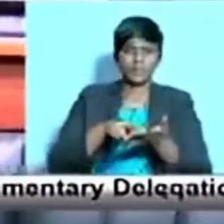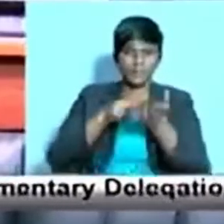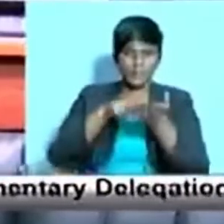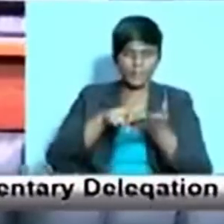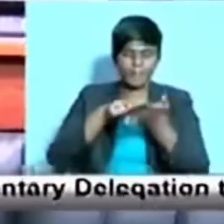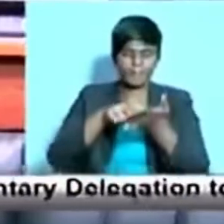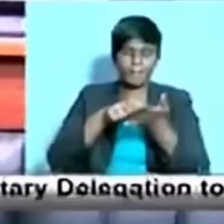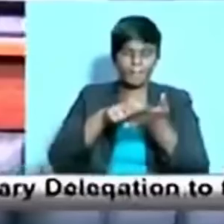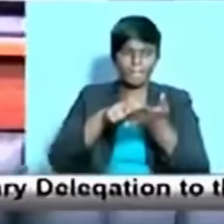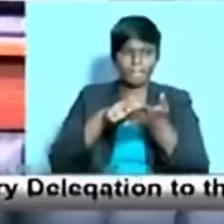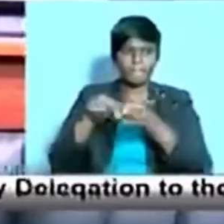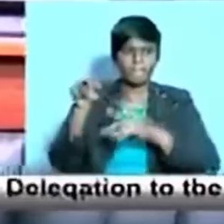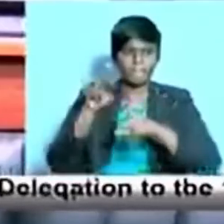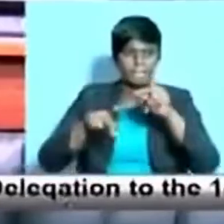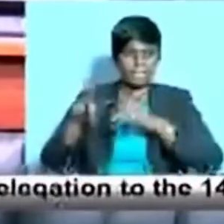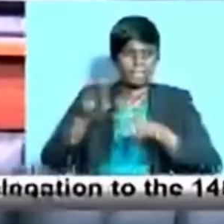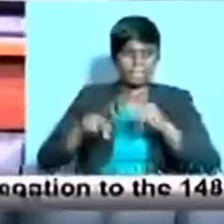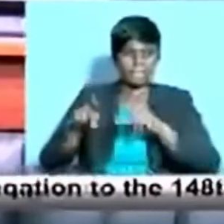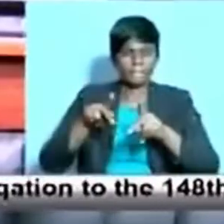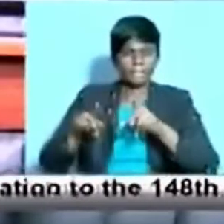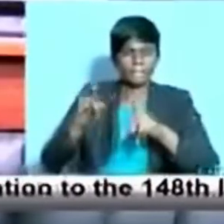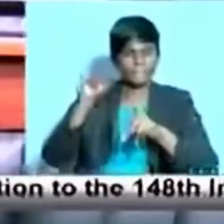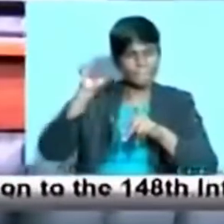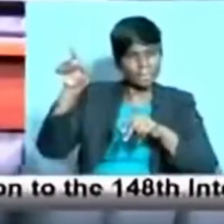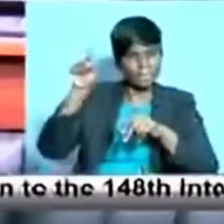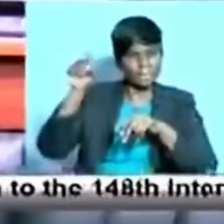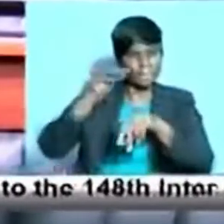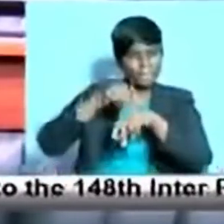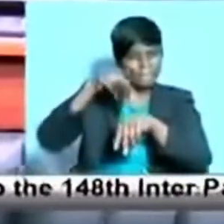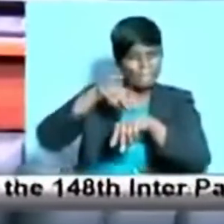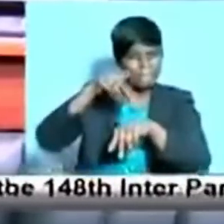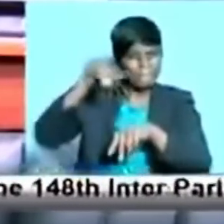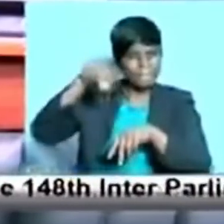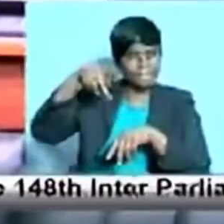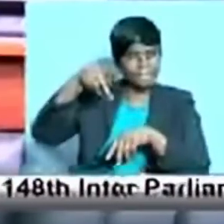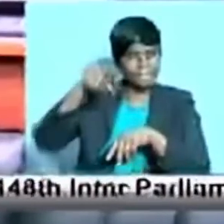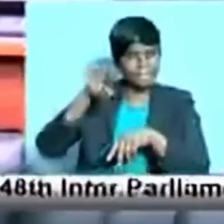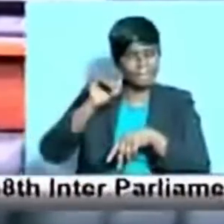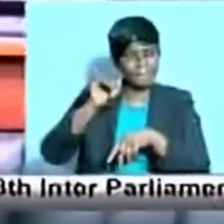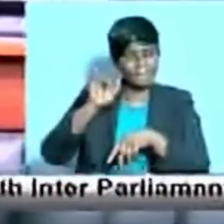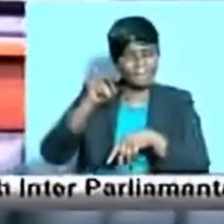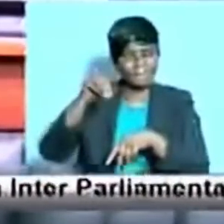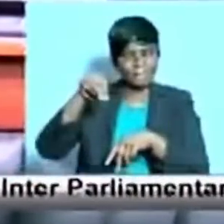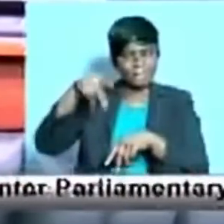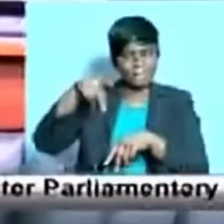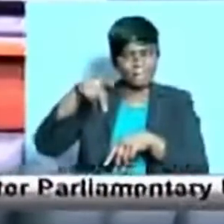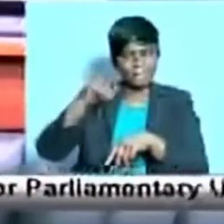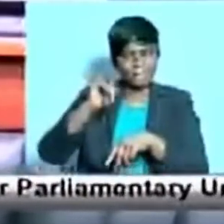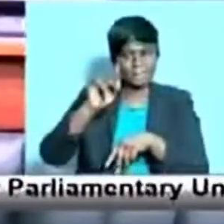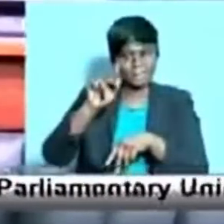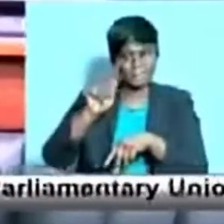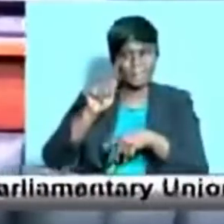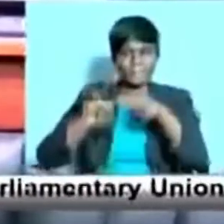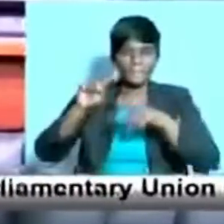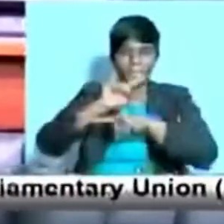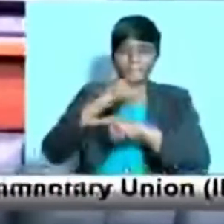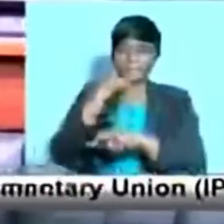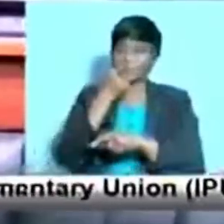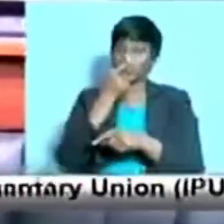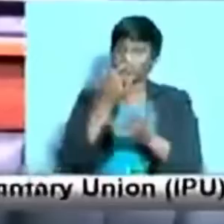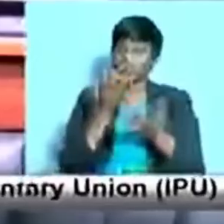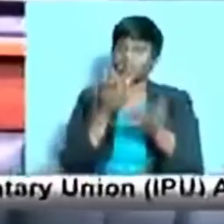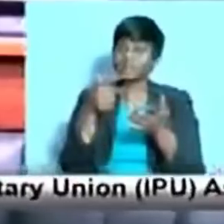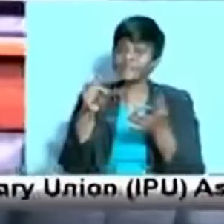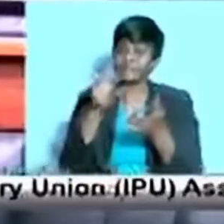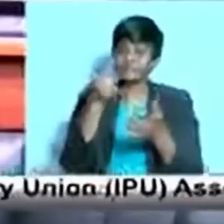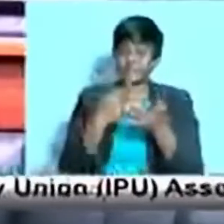representing the people of Mpika, who today, Madam Speaker, are